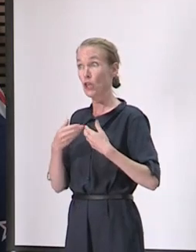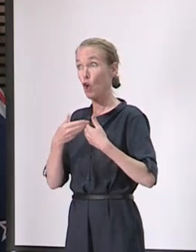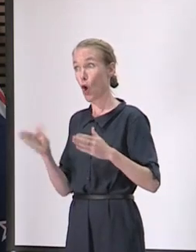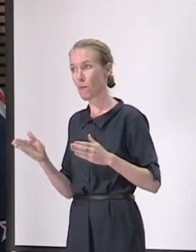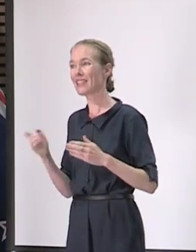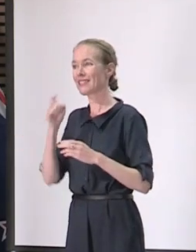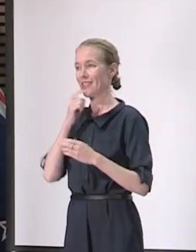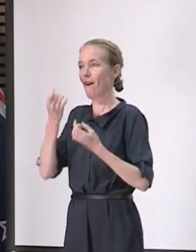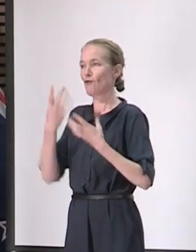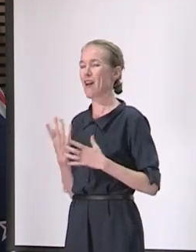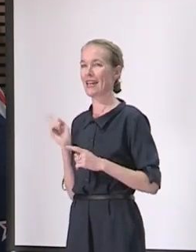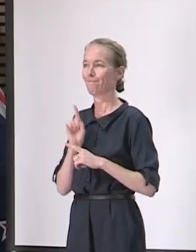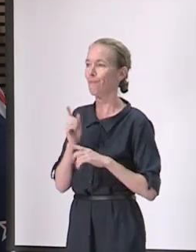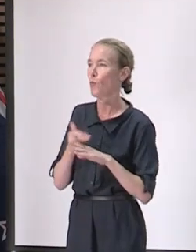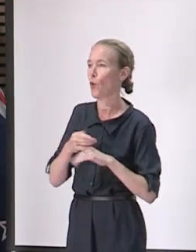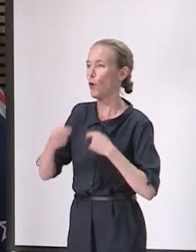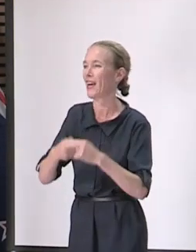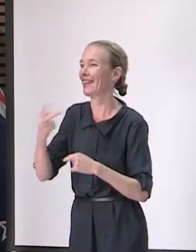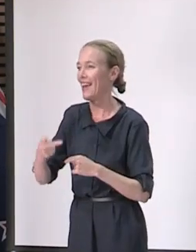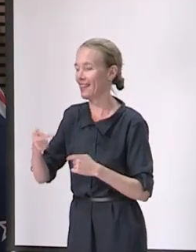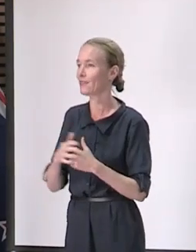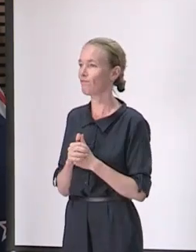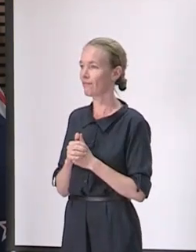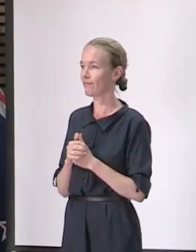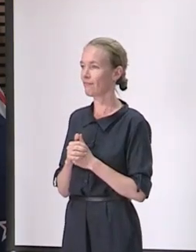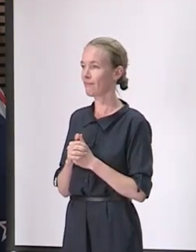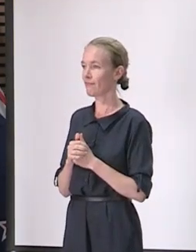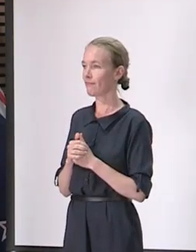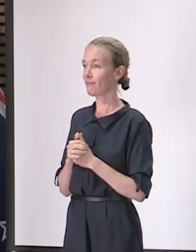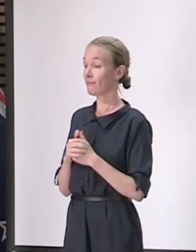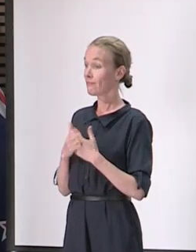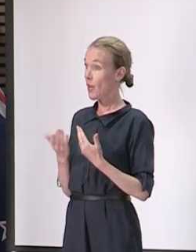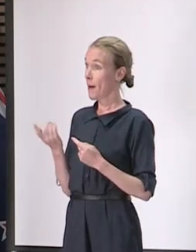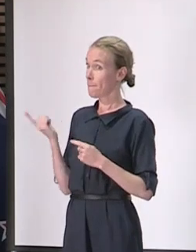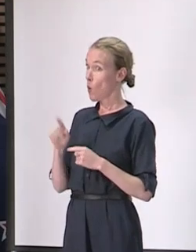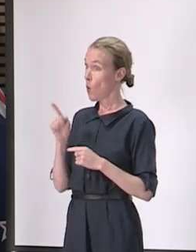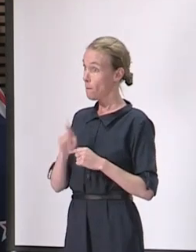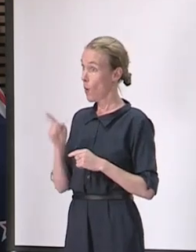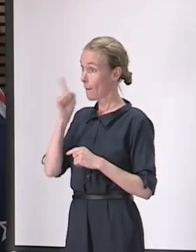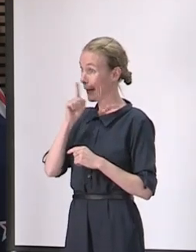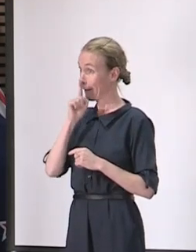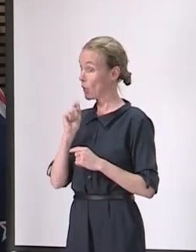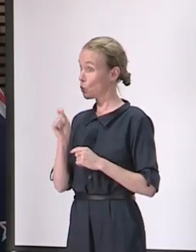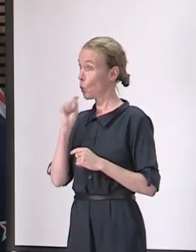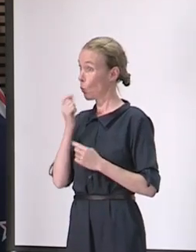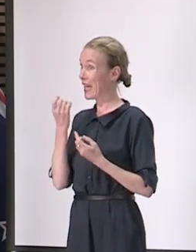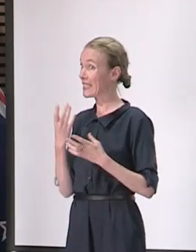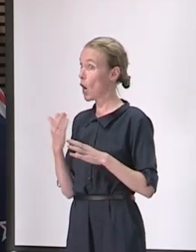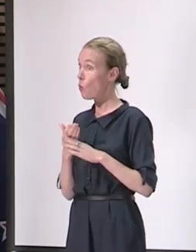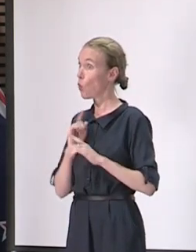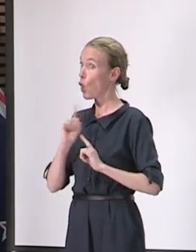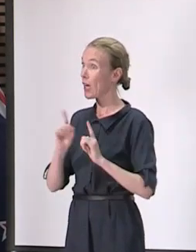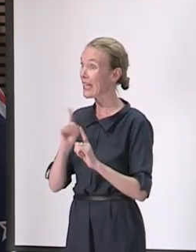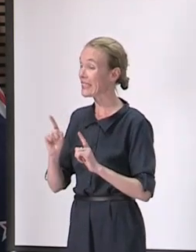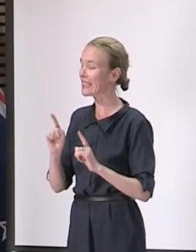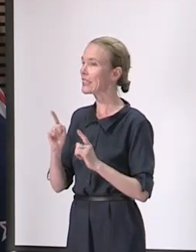open back up. Finally, on public transport, with more people returning to work under level two, I do just want to make a bit of comment on